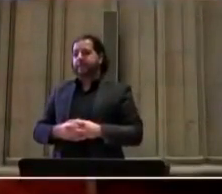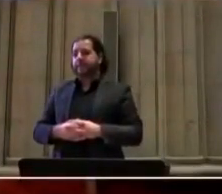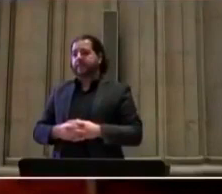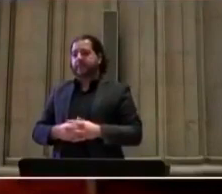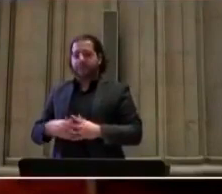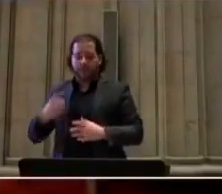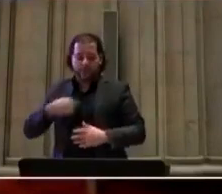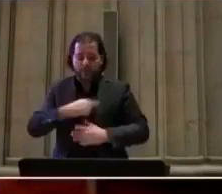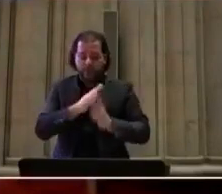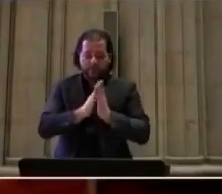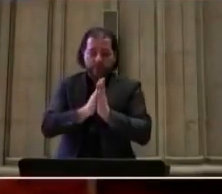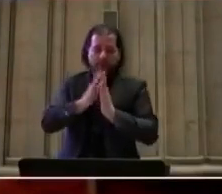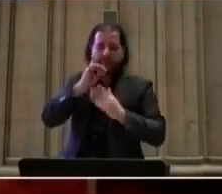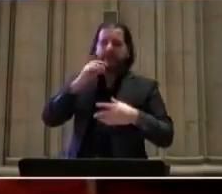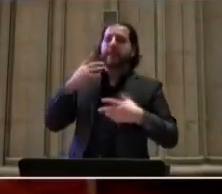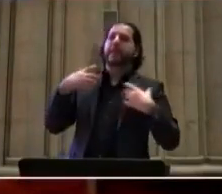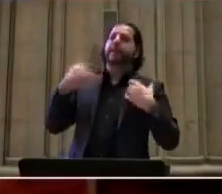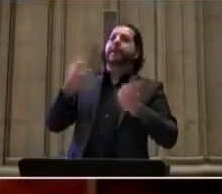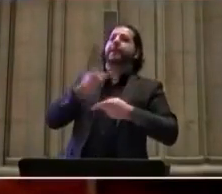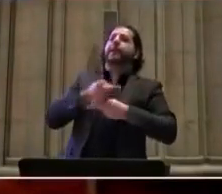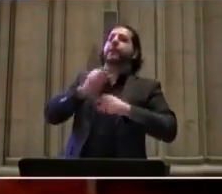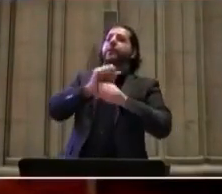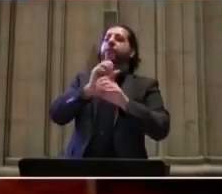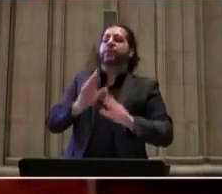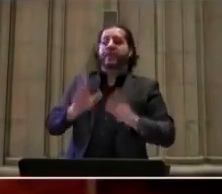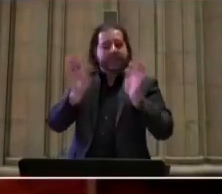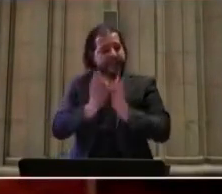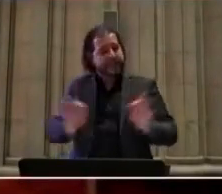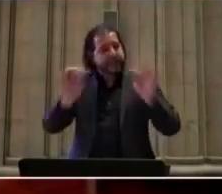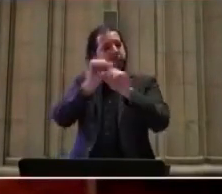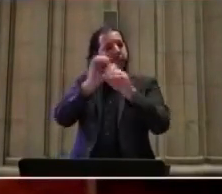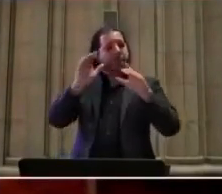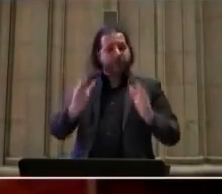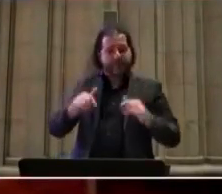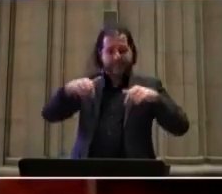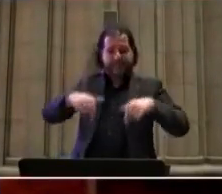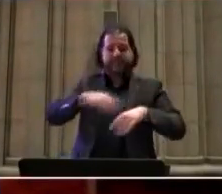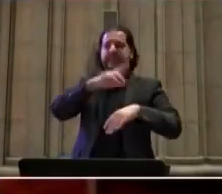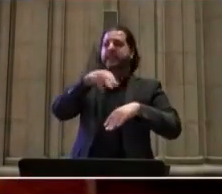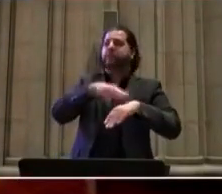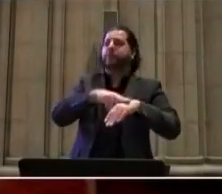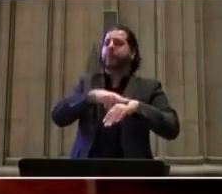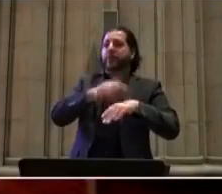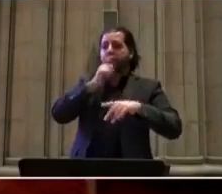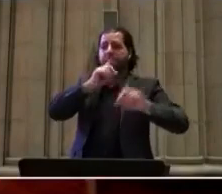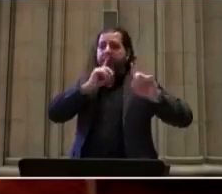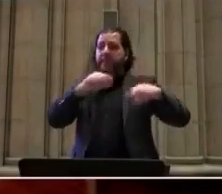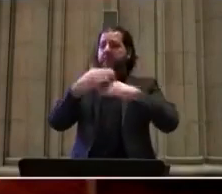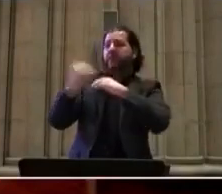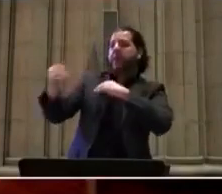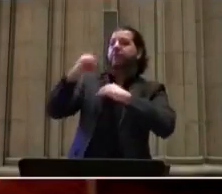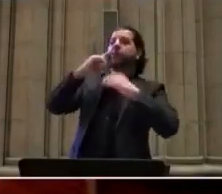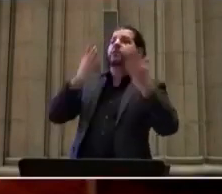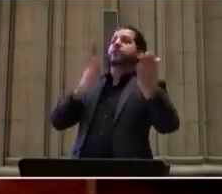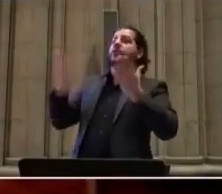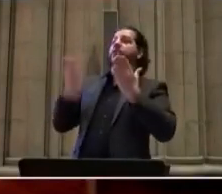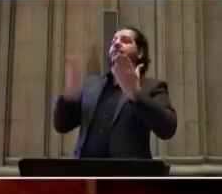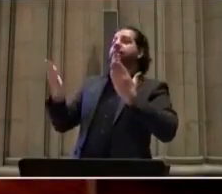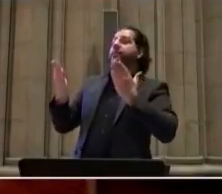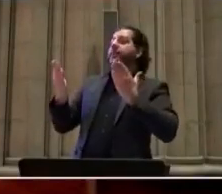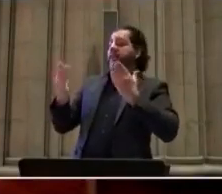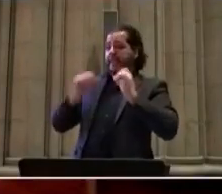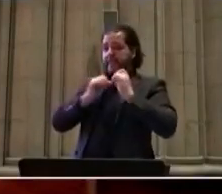We pray for the healthcare workers and the essential workers of this nation who answer the call to serve